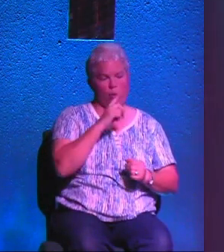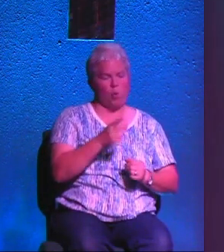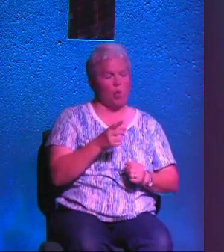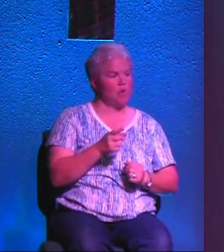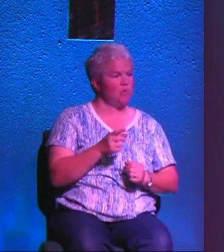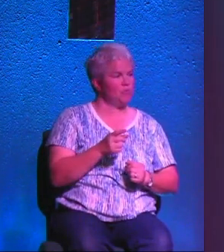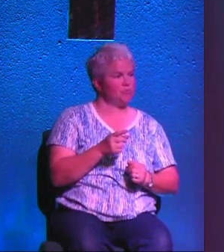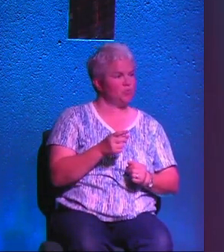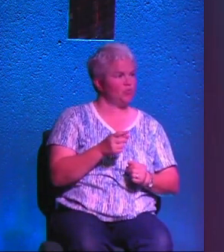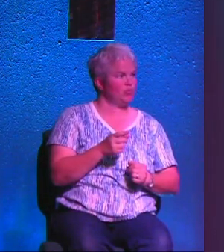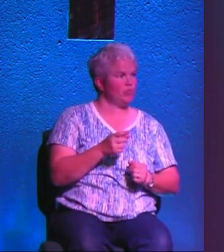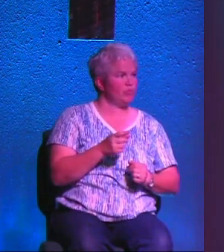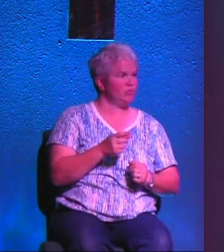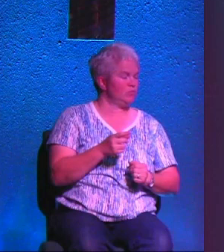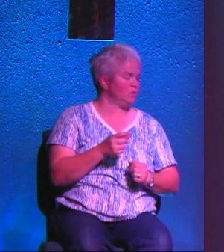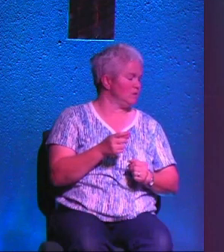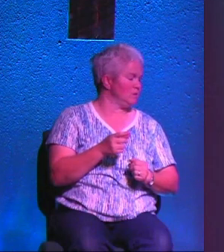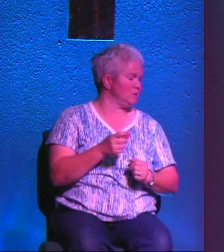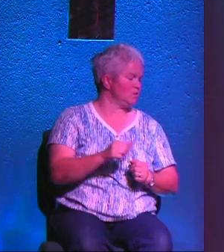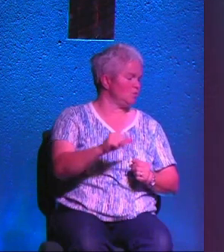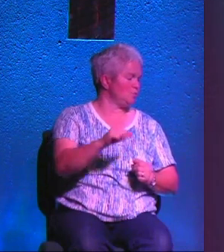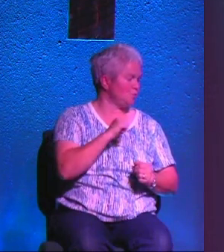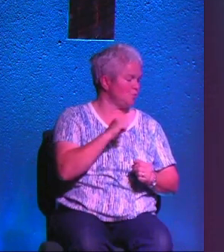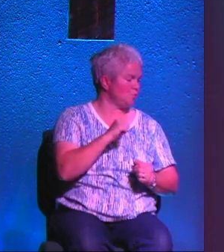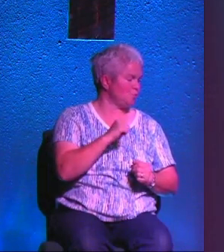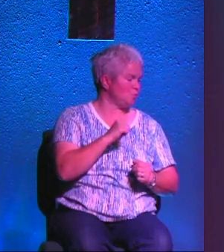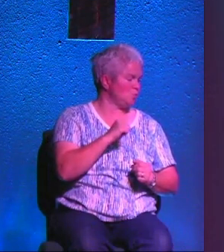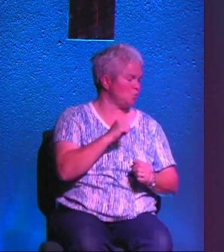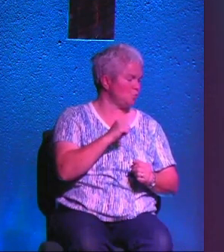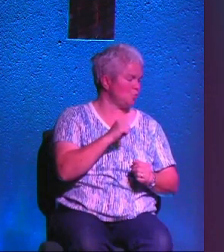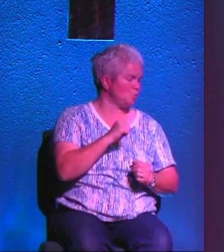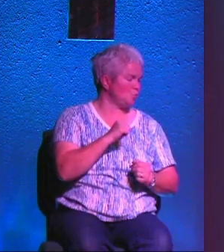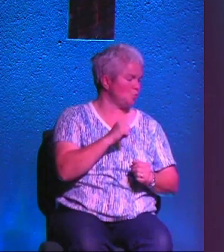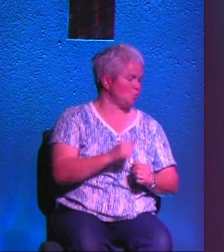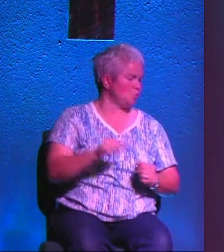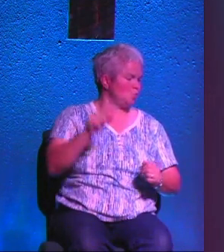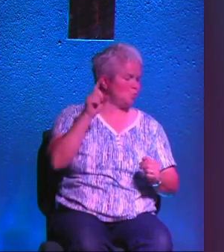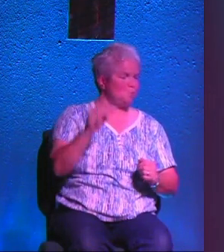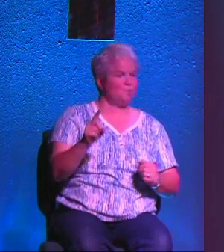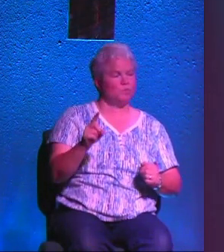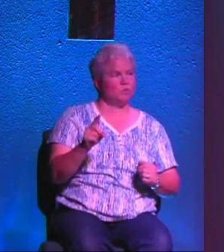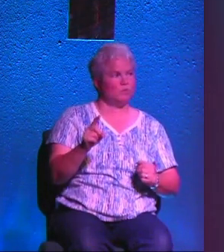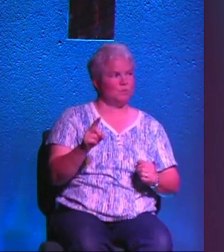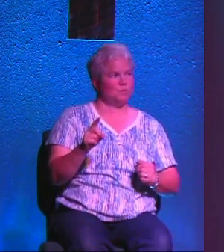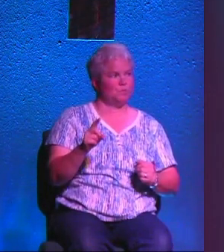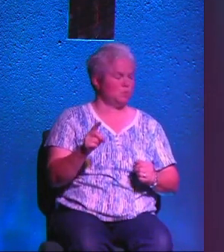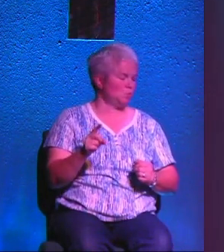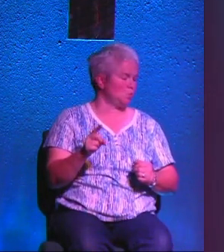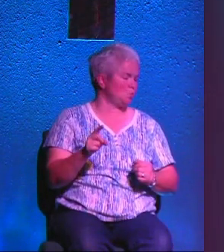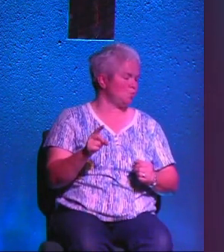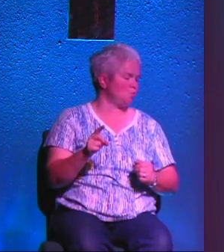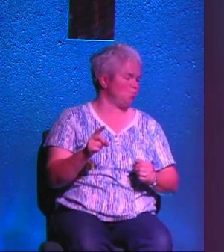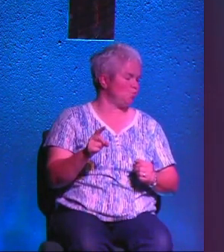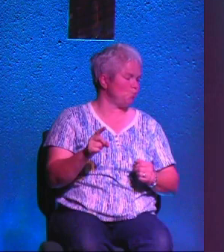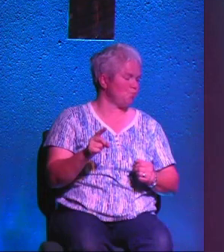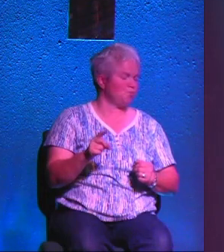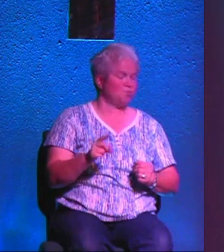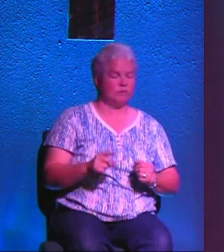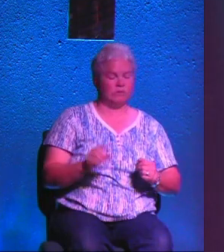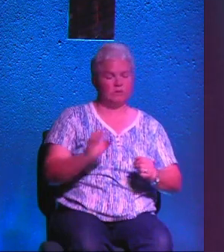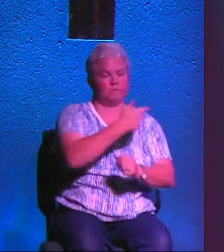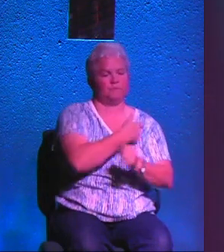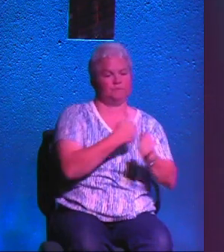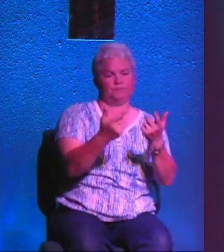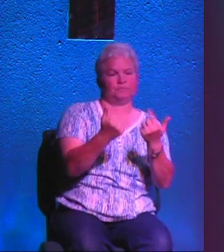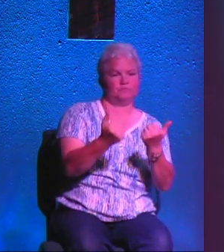say that dying to one's self is just this one-time event that happens when we come